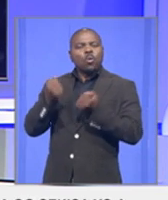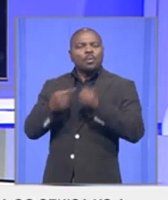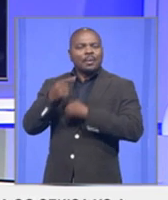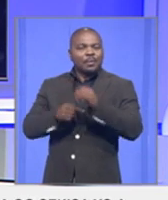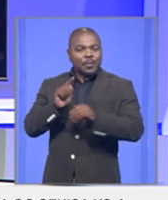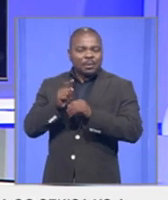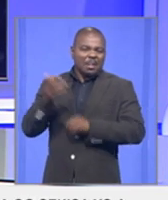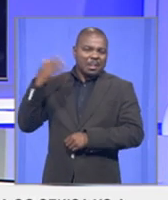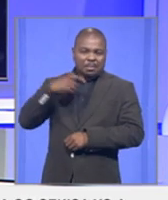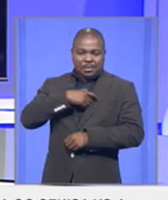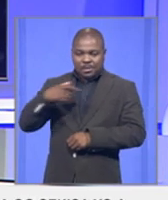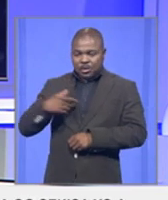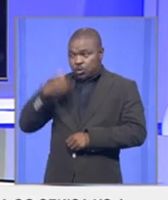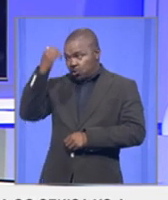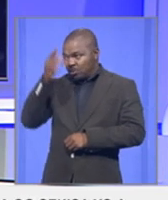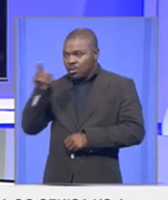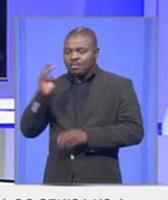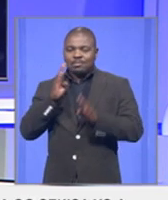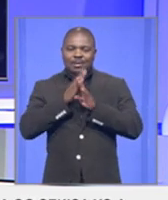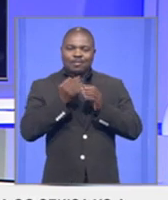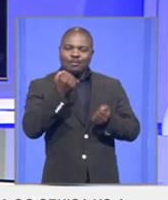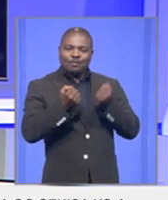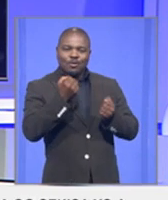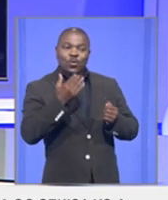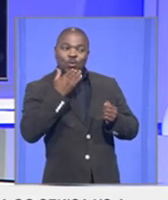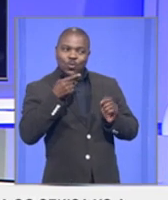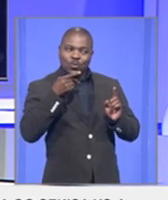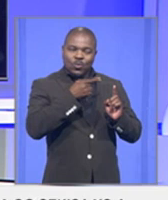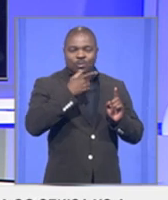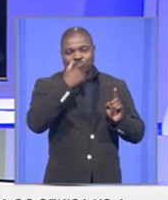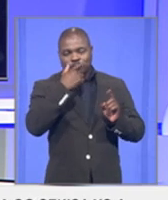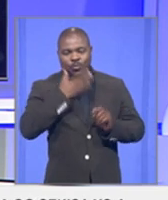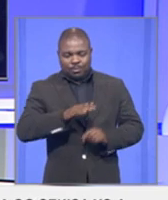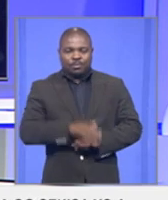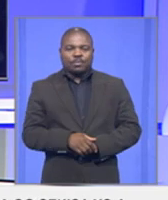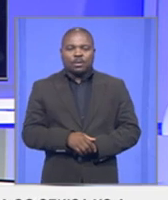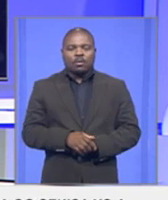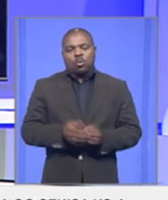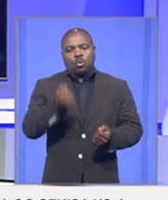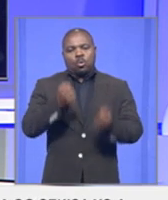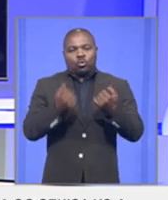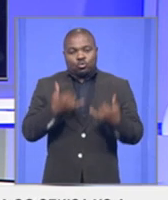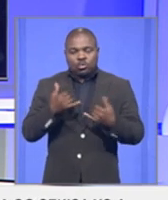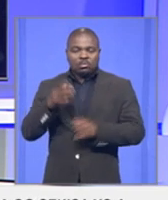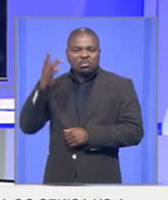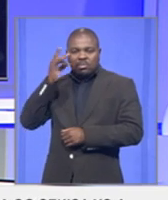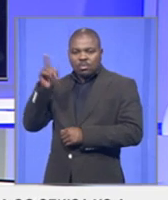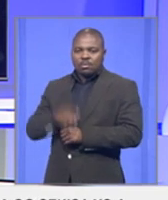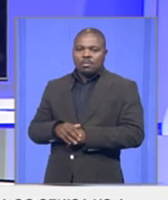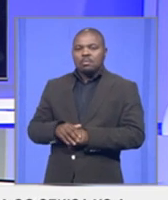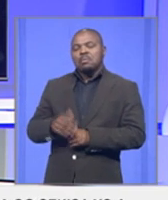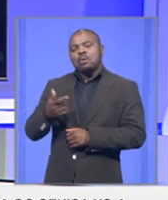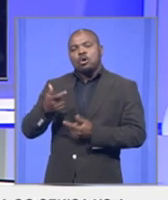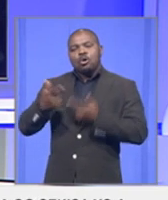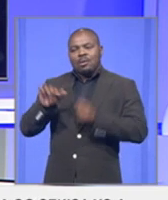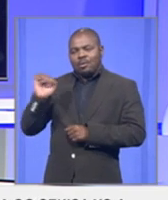Jacob Zuma ya bosekisi jwa poraefete kgatlhanong le motlhatlhami wa gagwe. Kgotlatshekelo e tlhotse reditse fa mmueledi wa